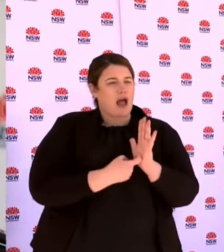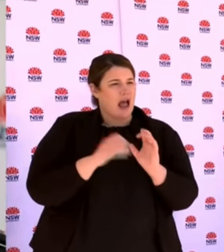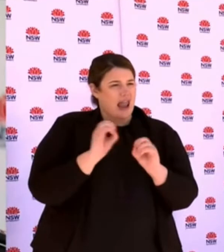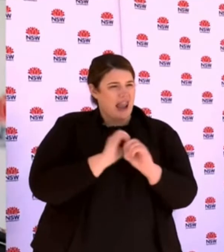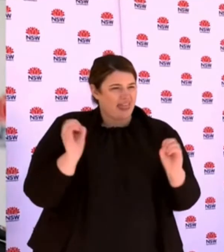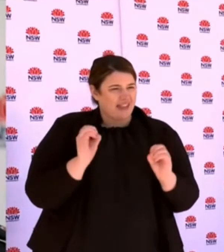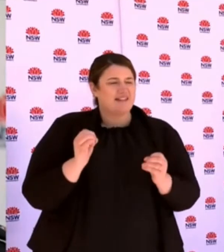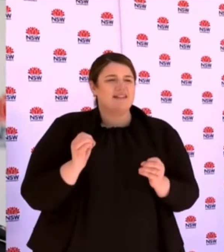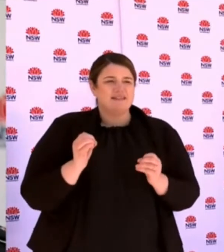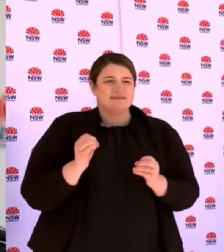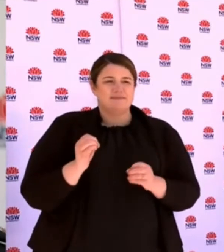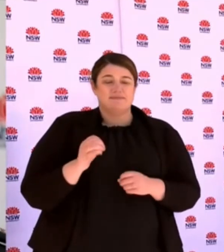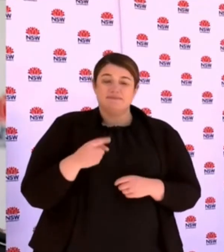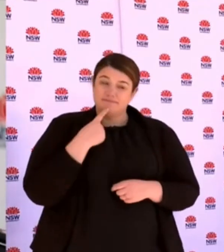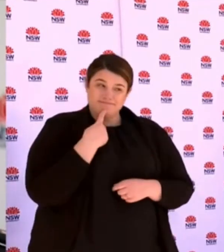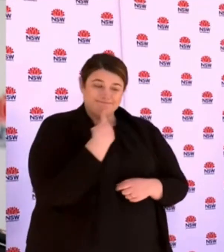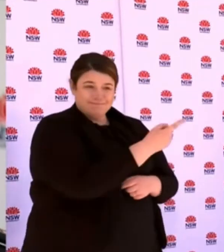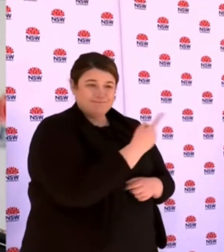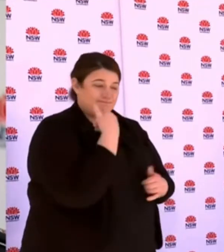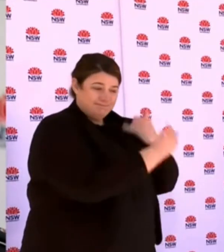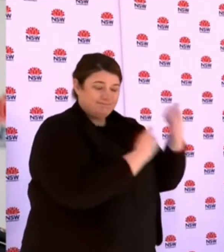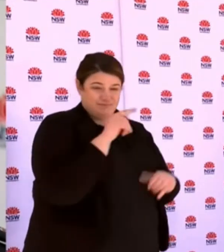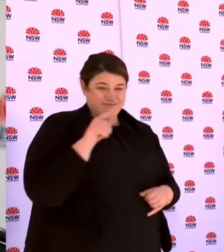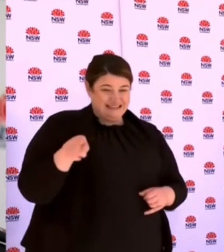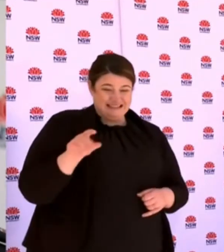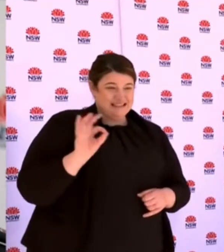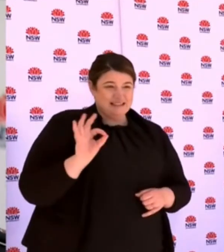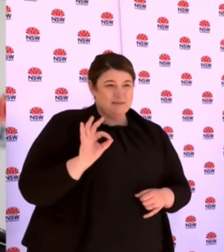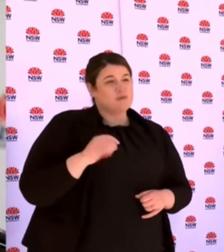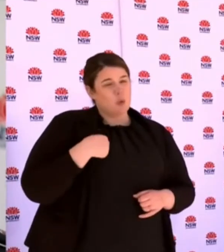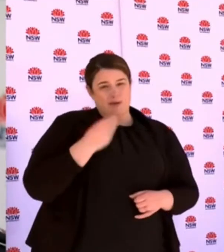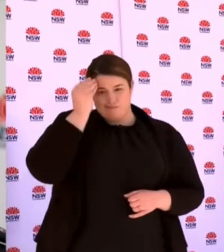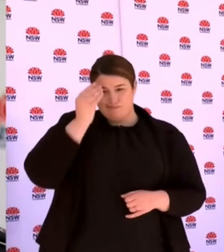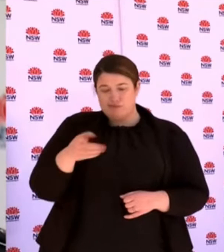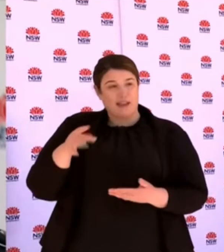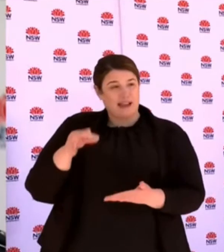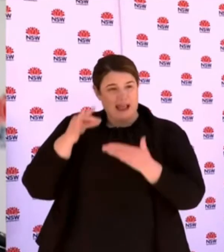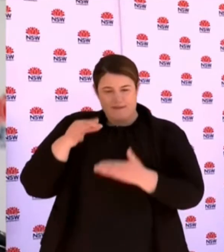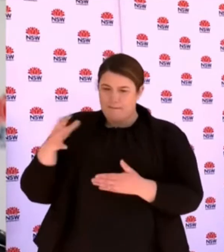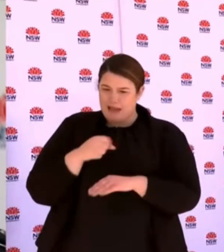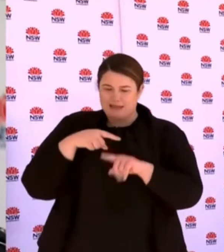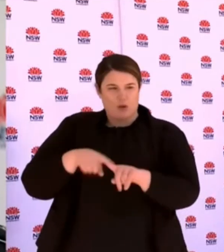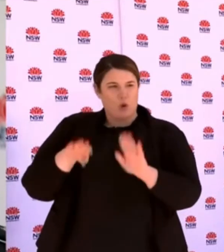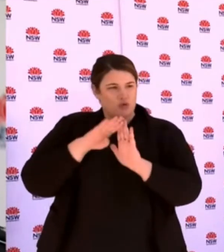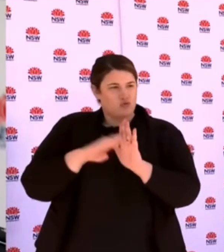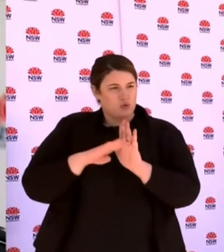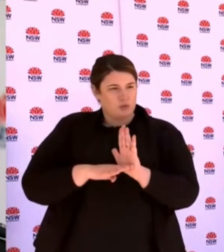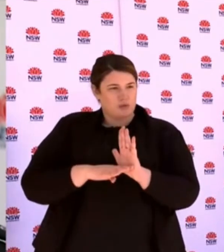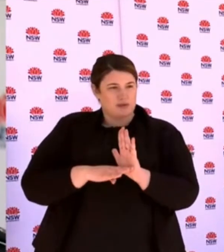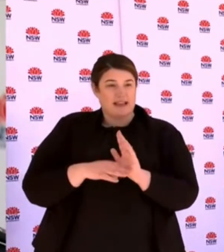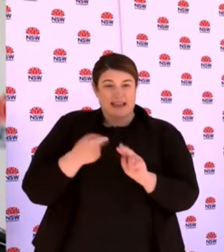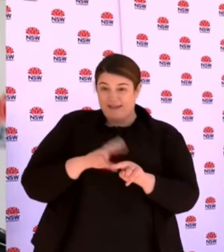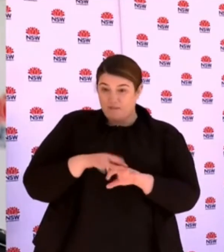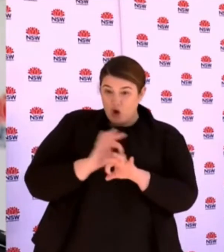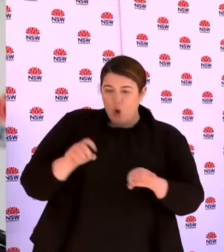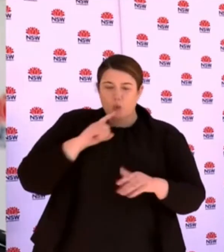coding requirements. That was reported to Public Health, who have issued now a show cause notice to the cafe owners as to why they